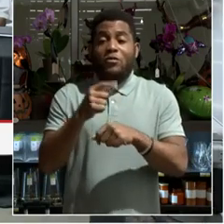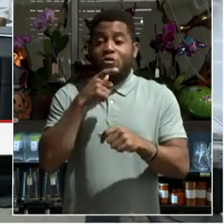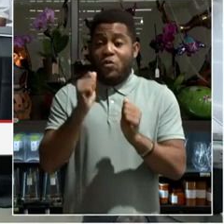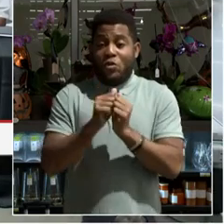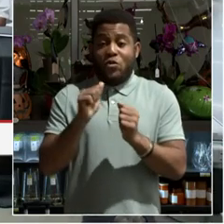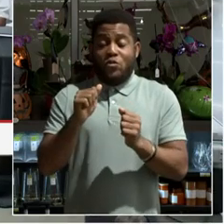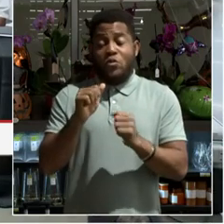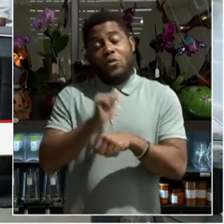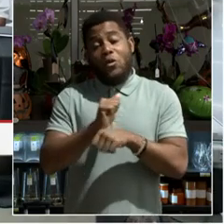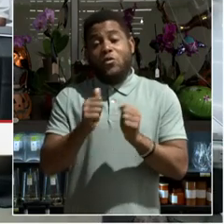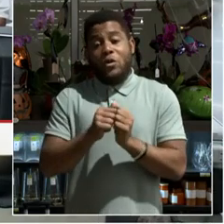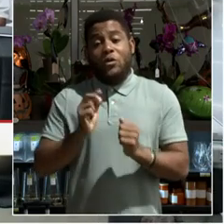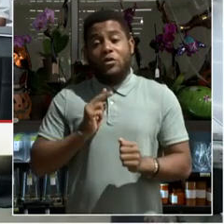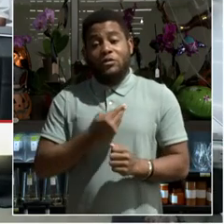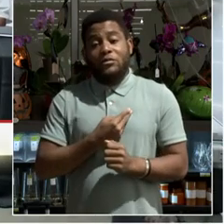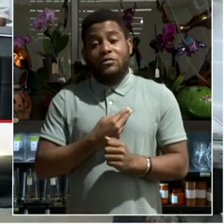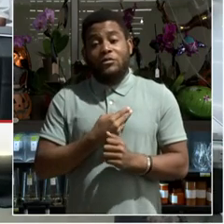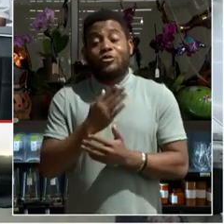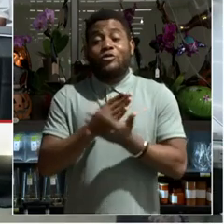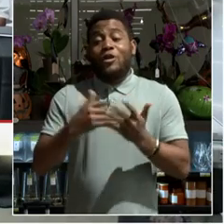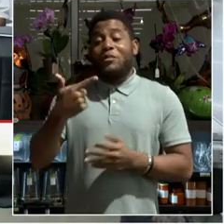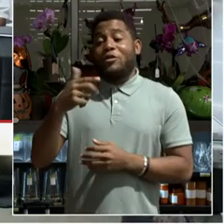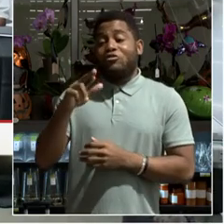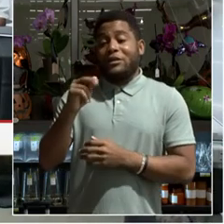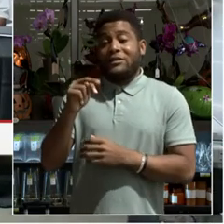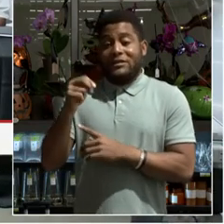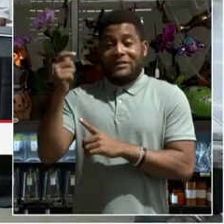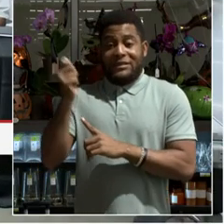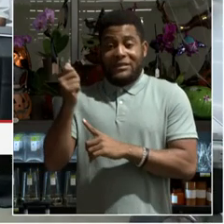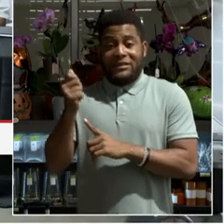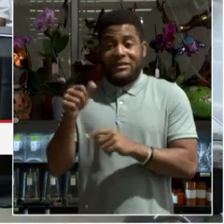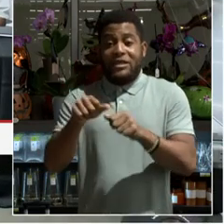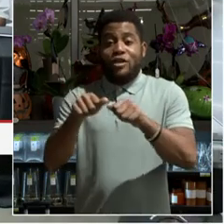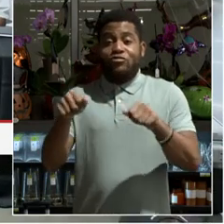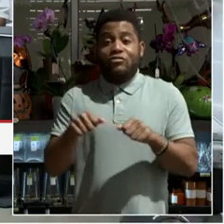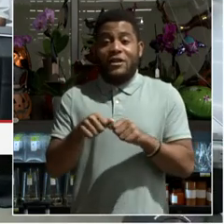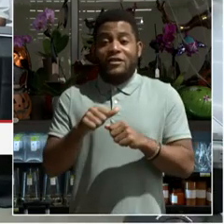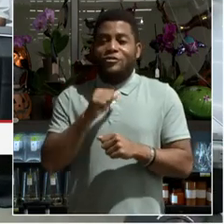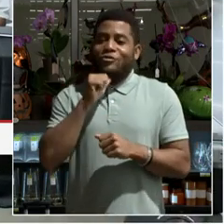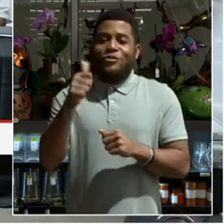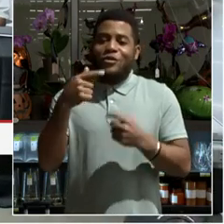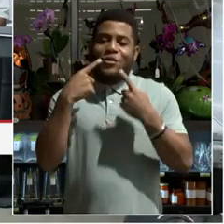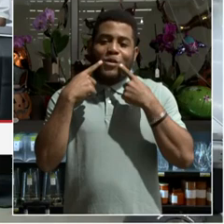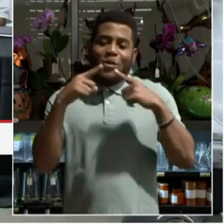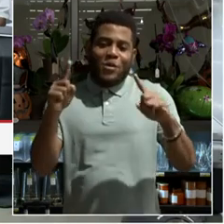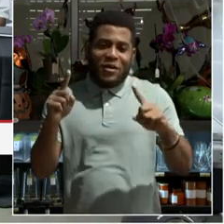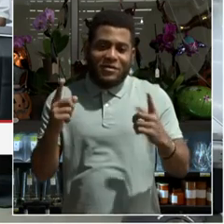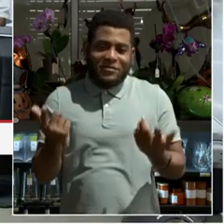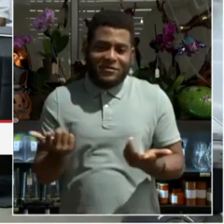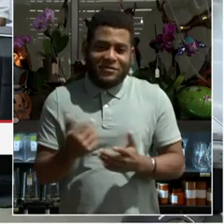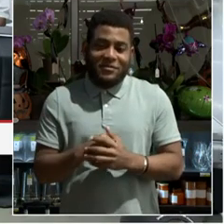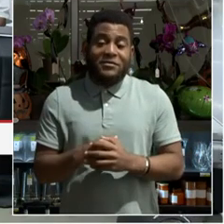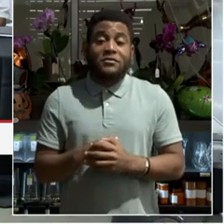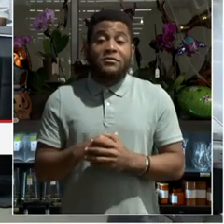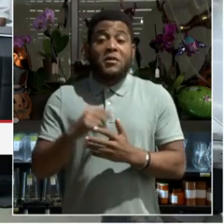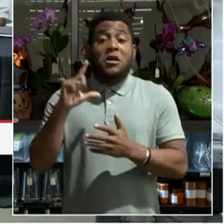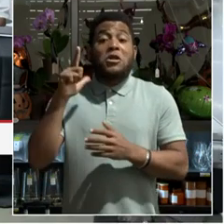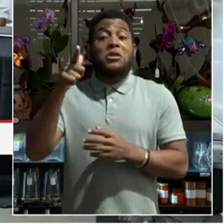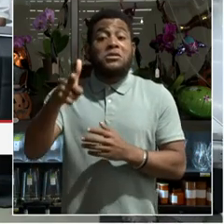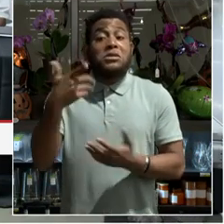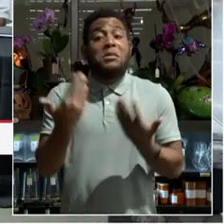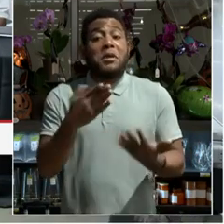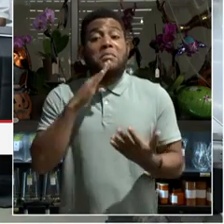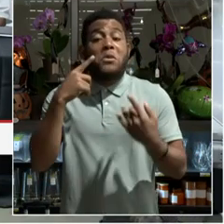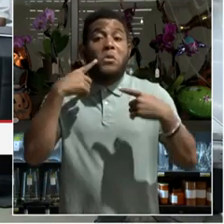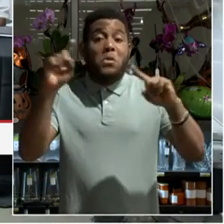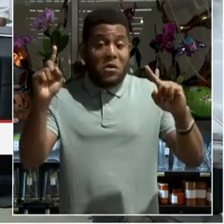some grant rounds or contract rounds, it doesn't work out. In subsequent ones, it might. And that may be the case with